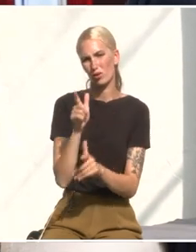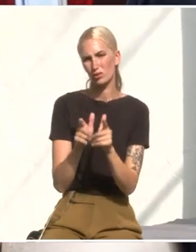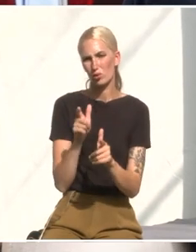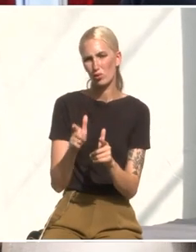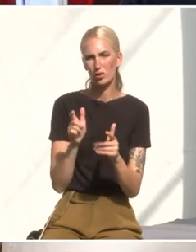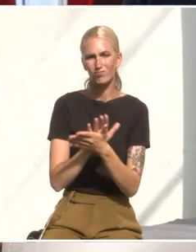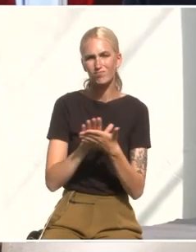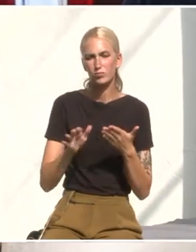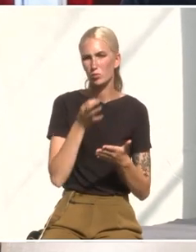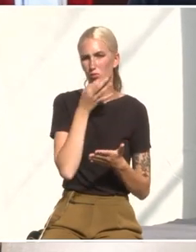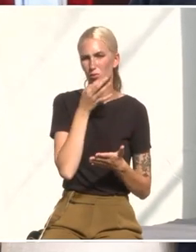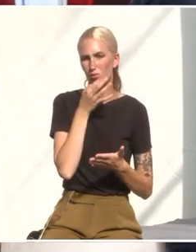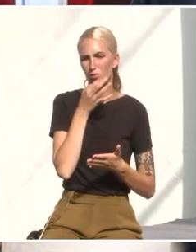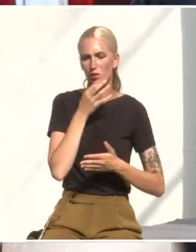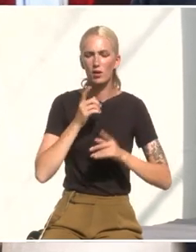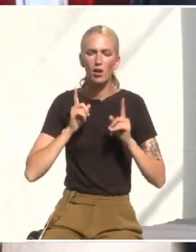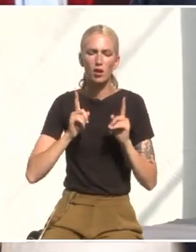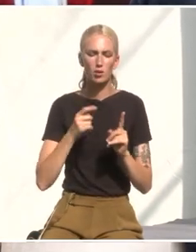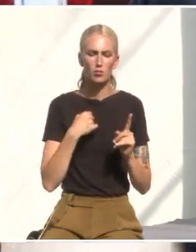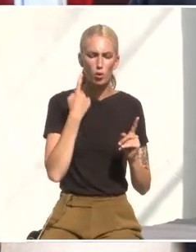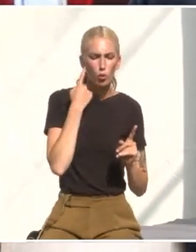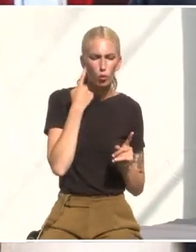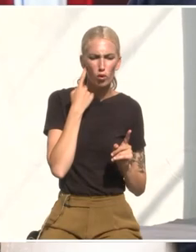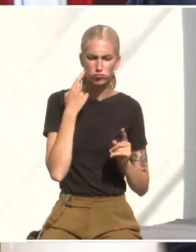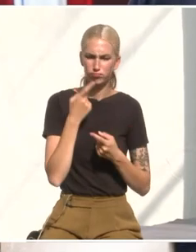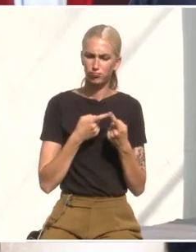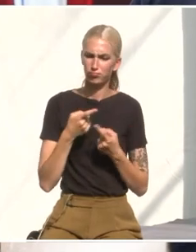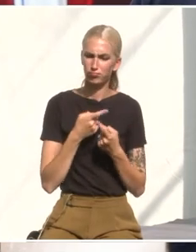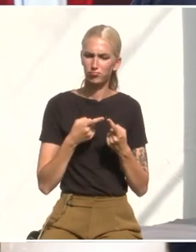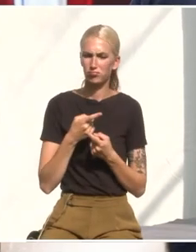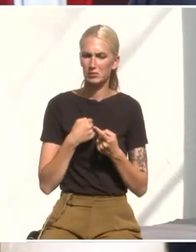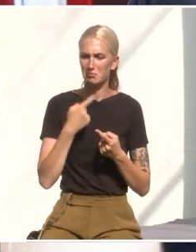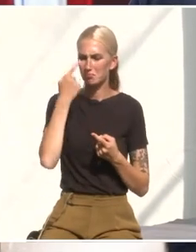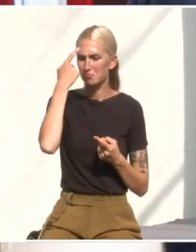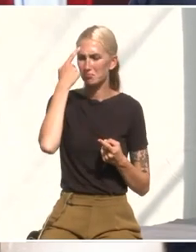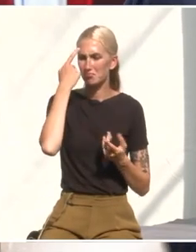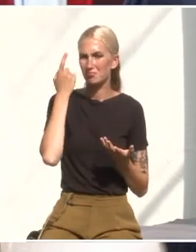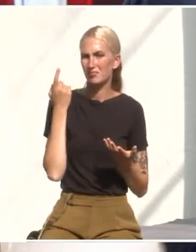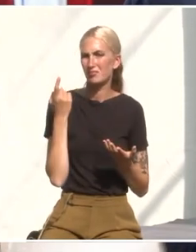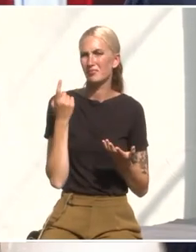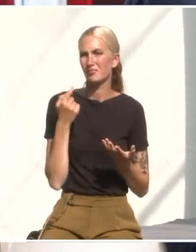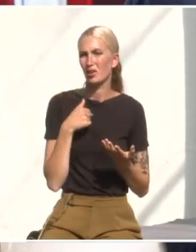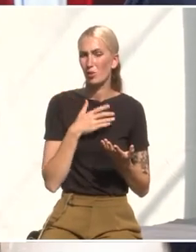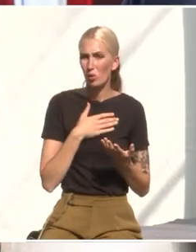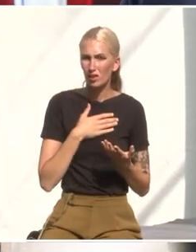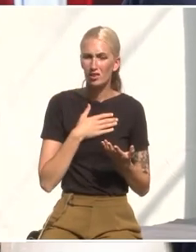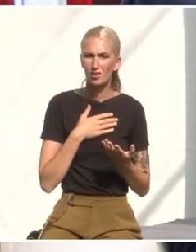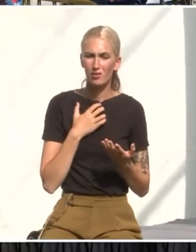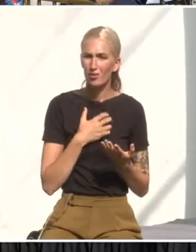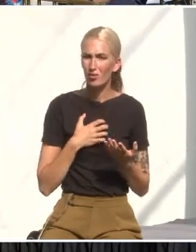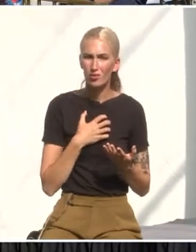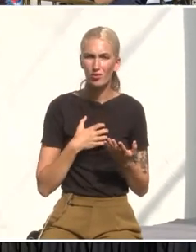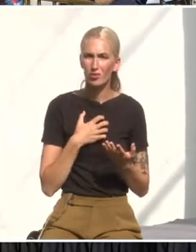But there was a few things that when I listened to you guys that I really would like to, like, for me, it's important